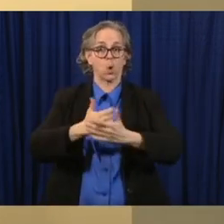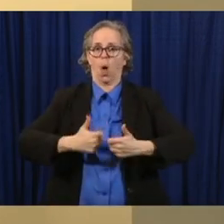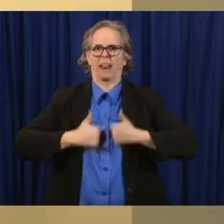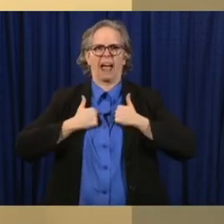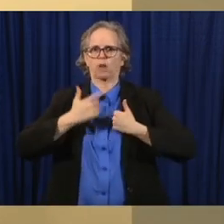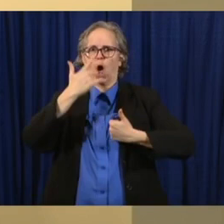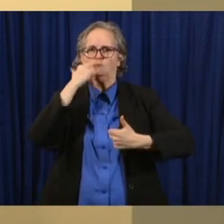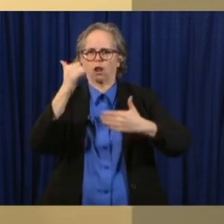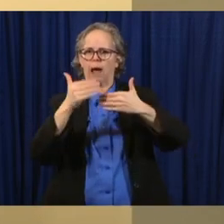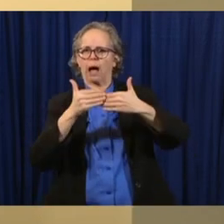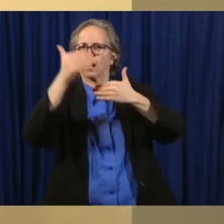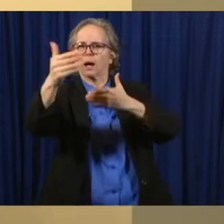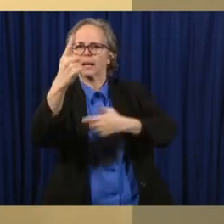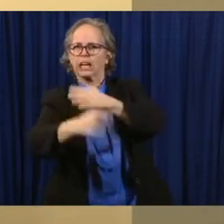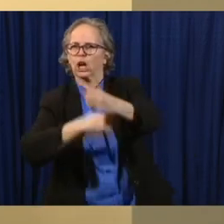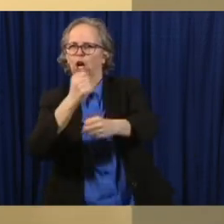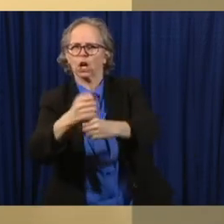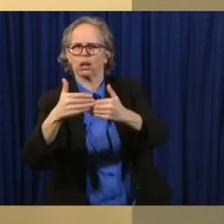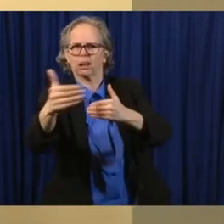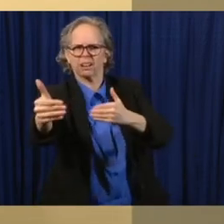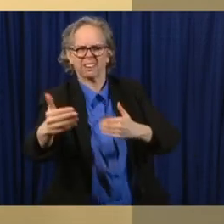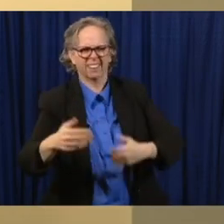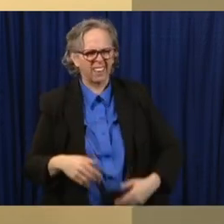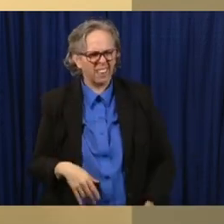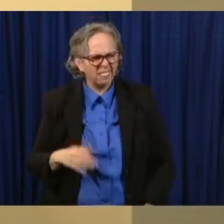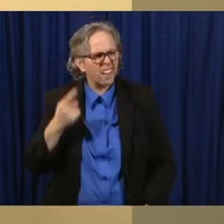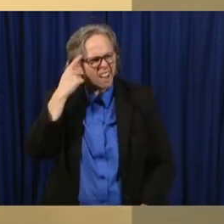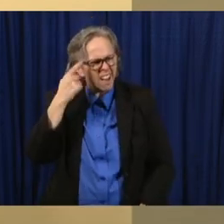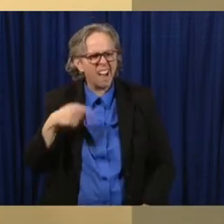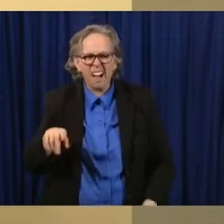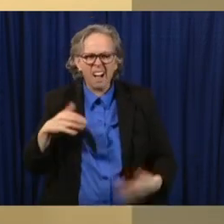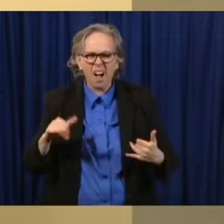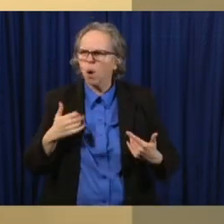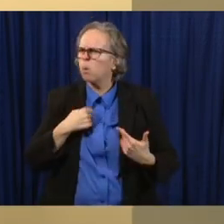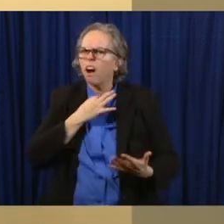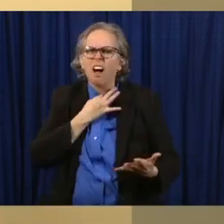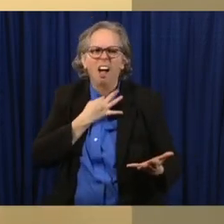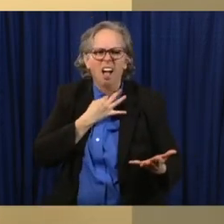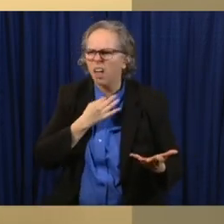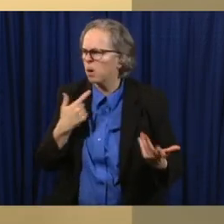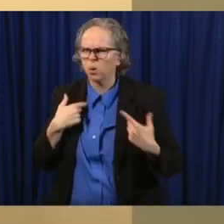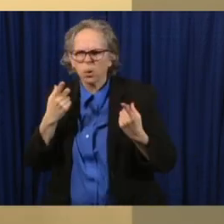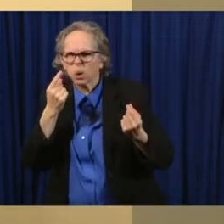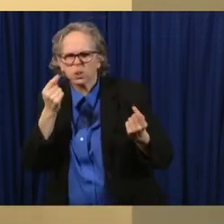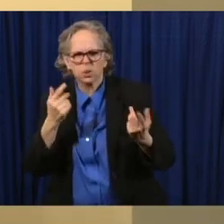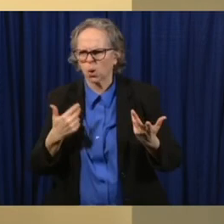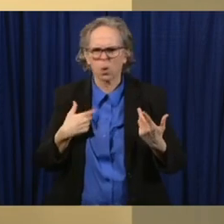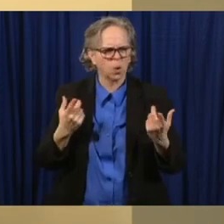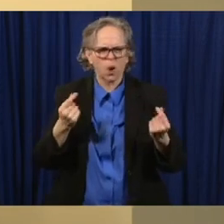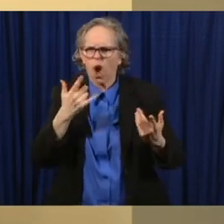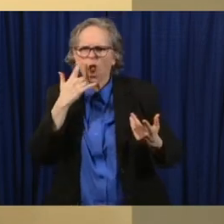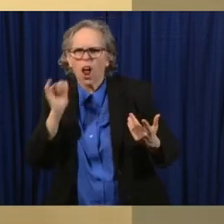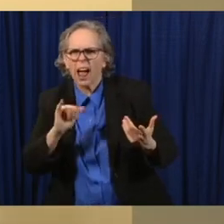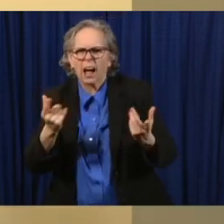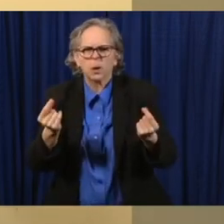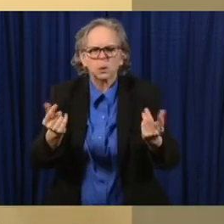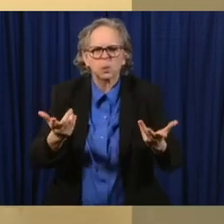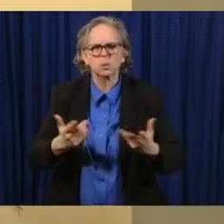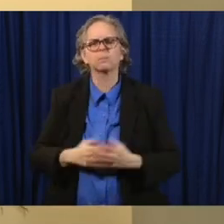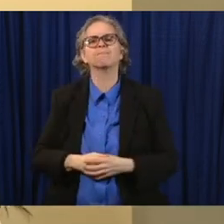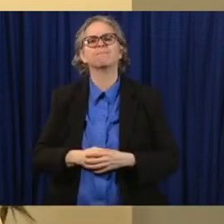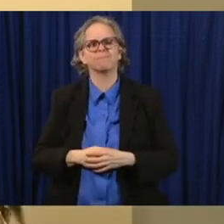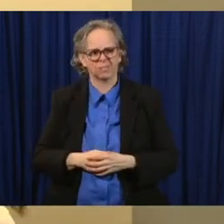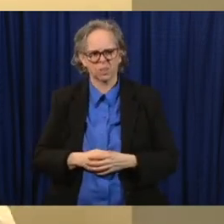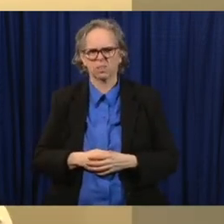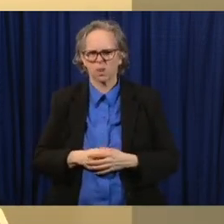really longing to understand a little more of the road ahead. And while we'll be talking more about this in the week to come, I thought it